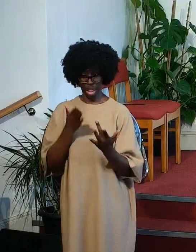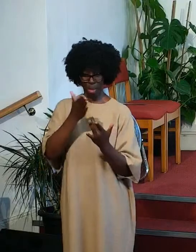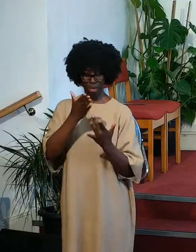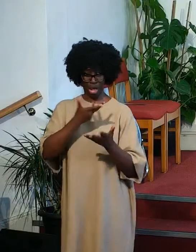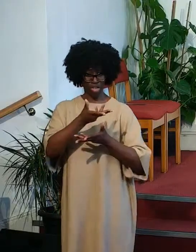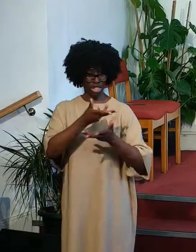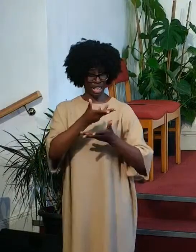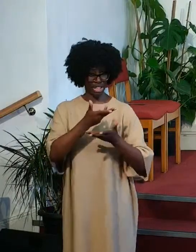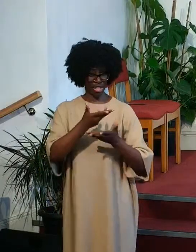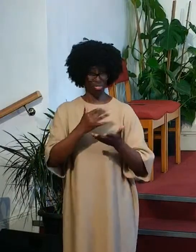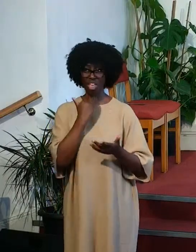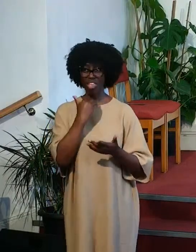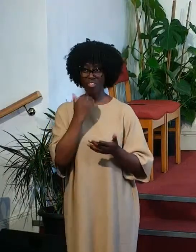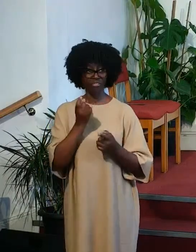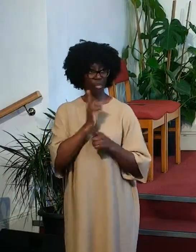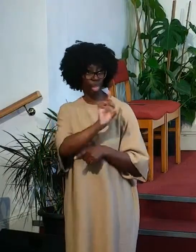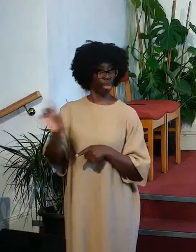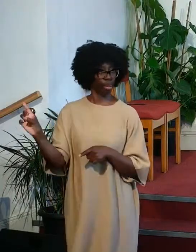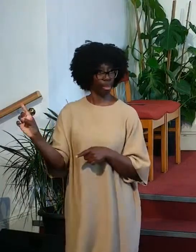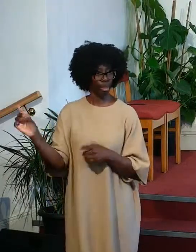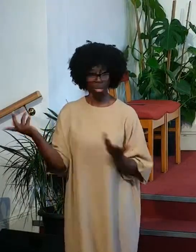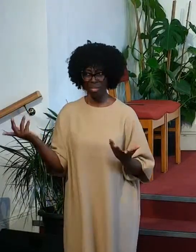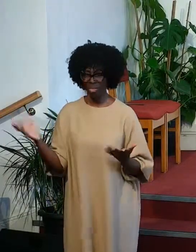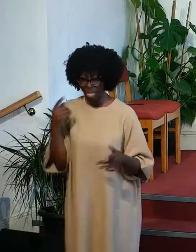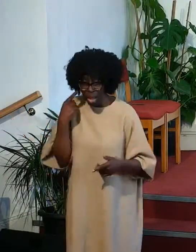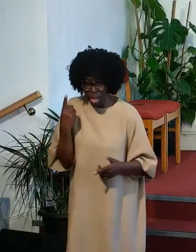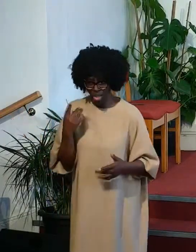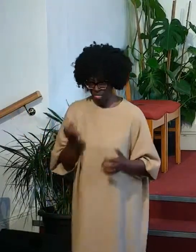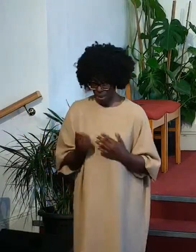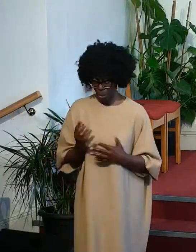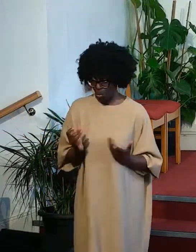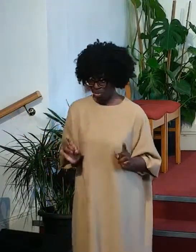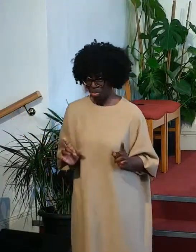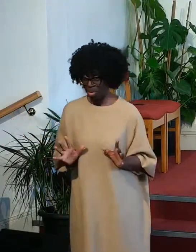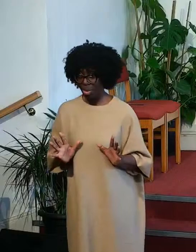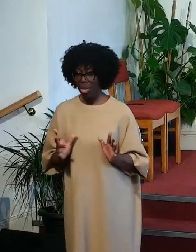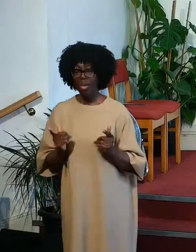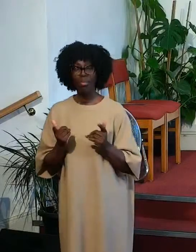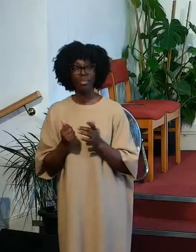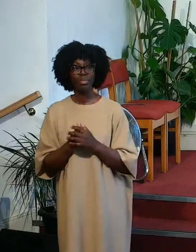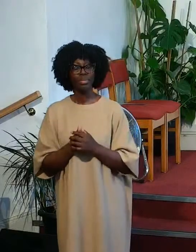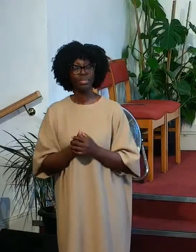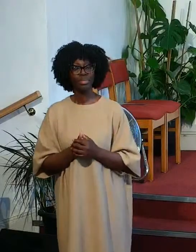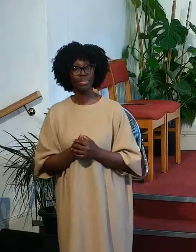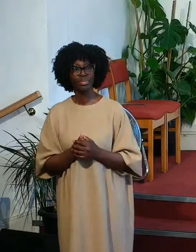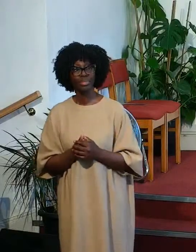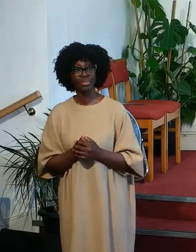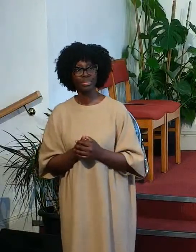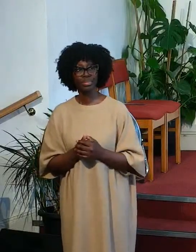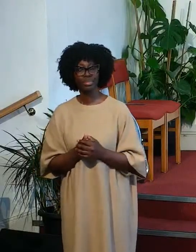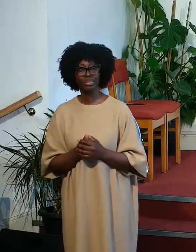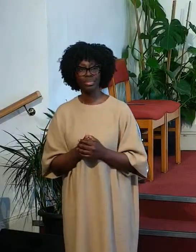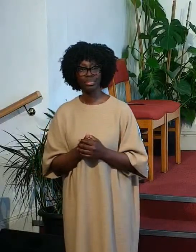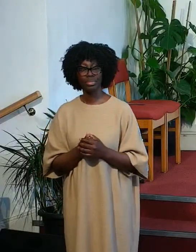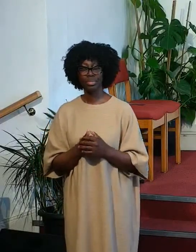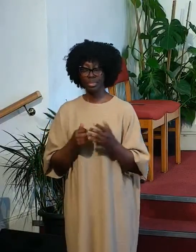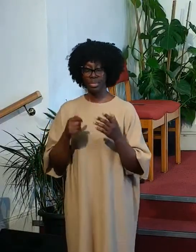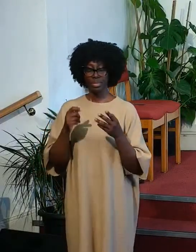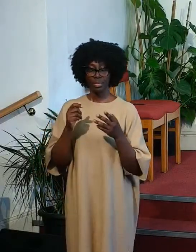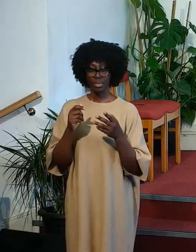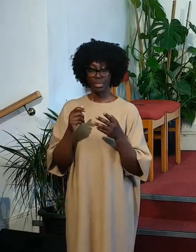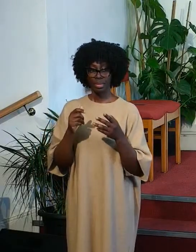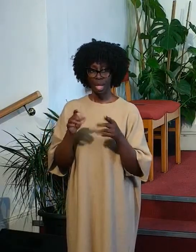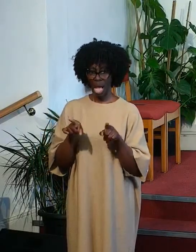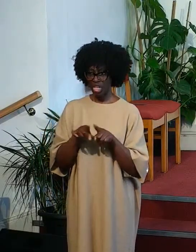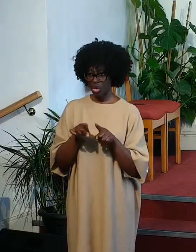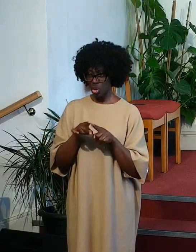it. They just turn their back and they're off. And you wonder what's going on. Okay? They've got a high interest in